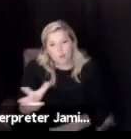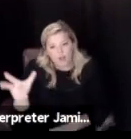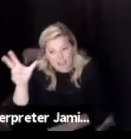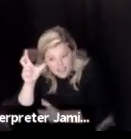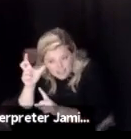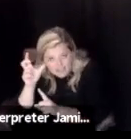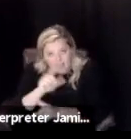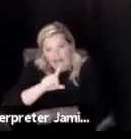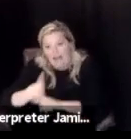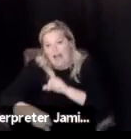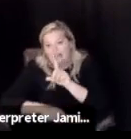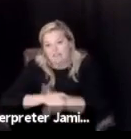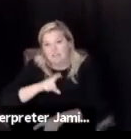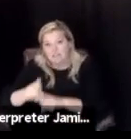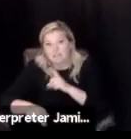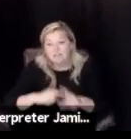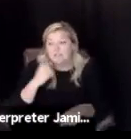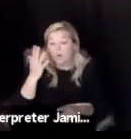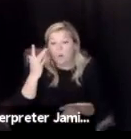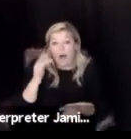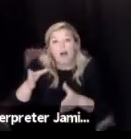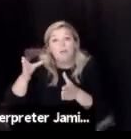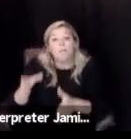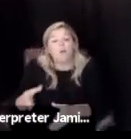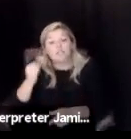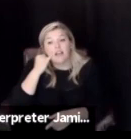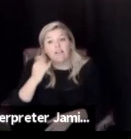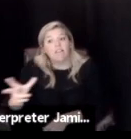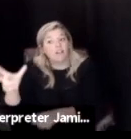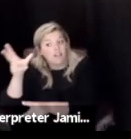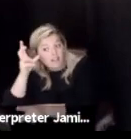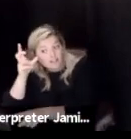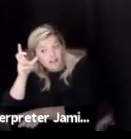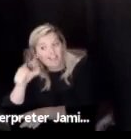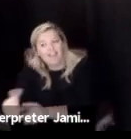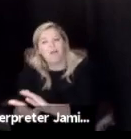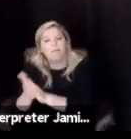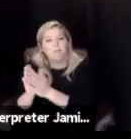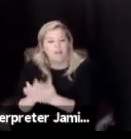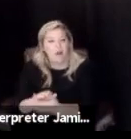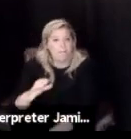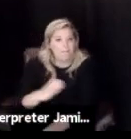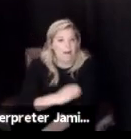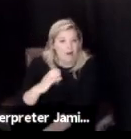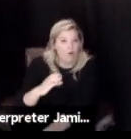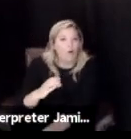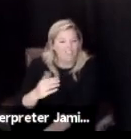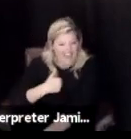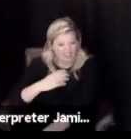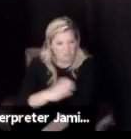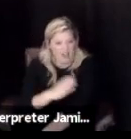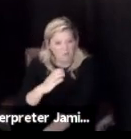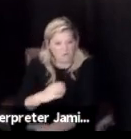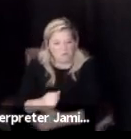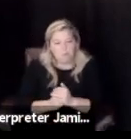what that does, the person who is listening is in the power seat. the person that's listening. And what's going